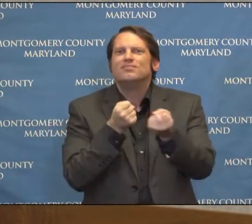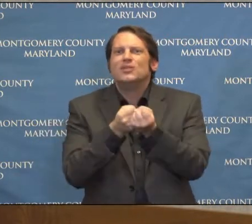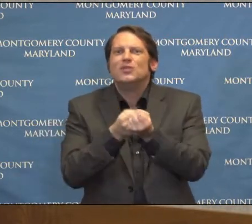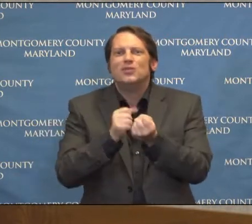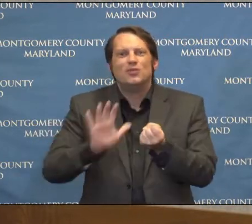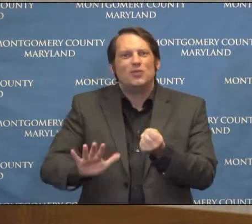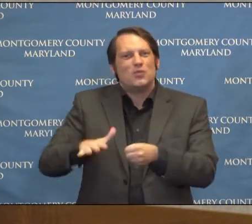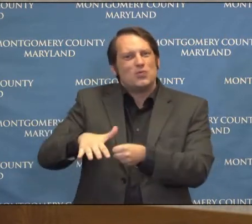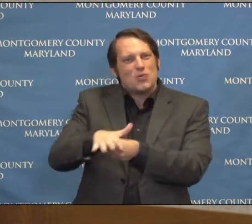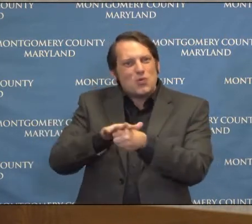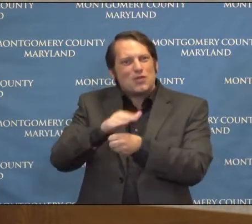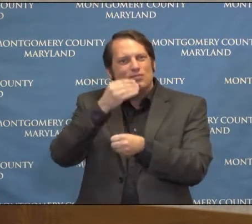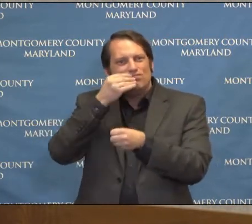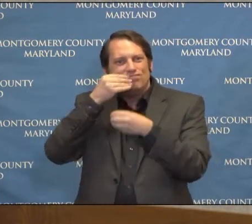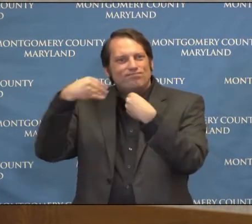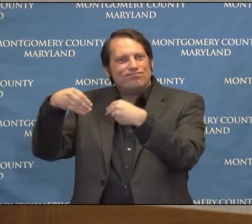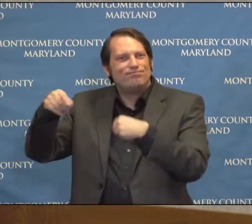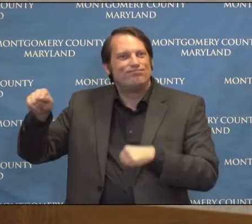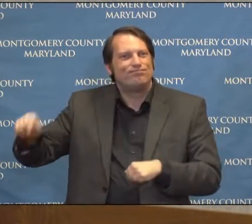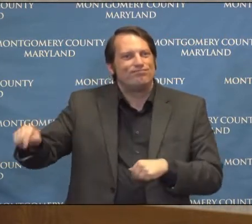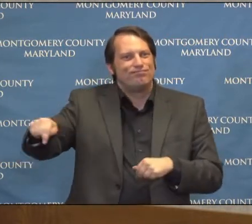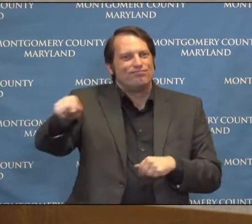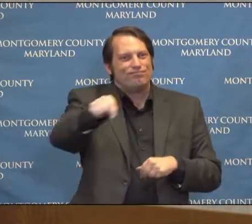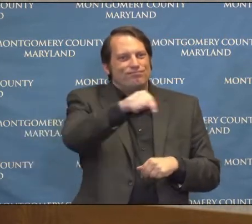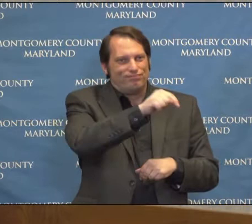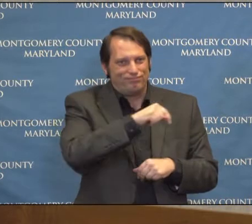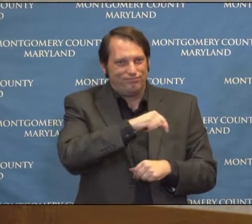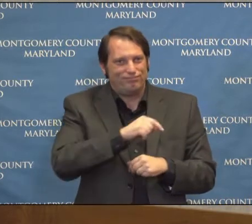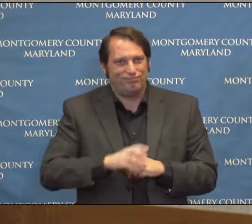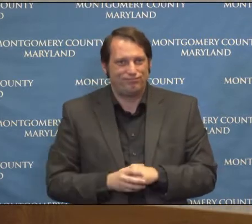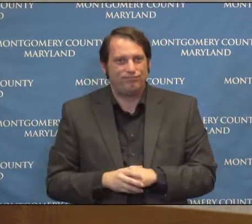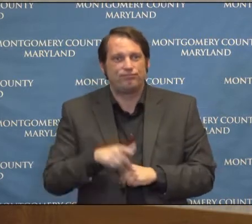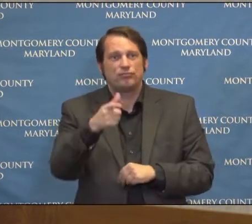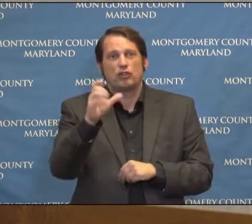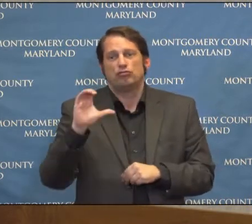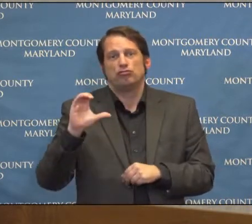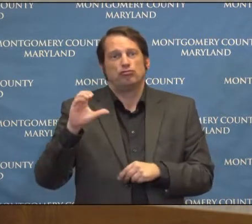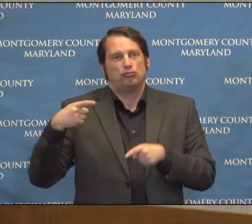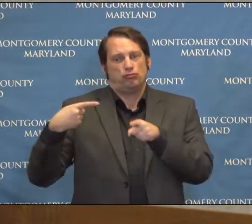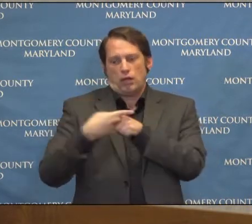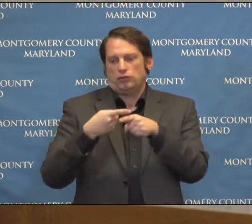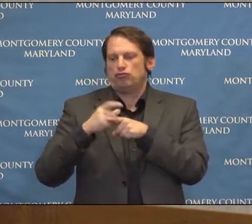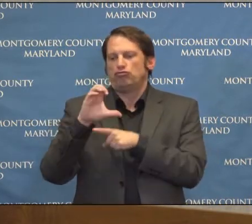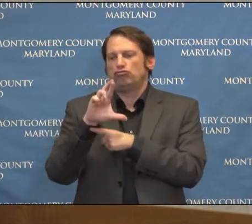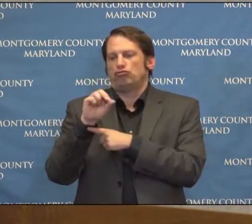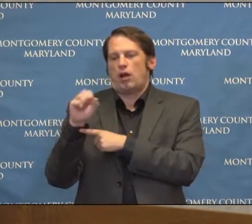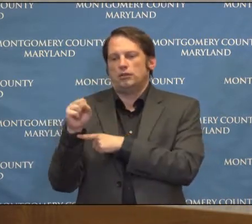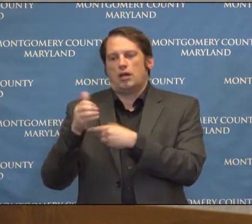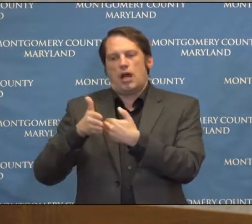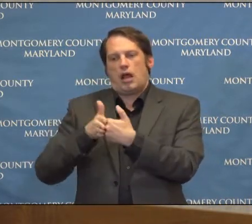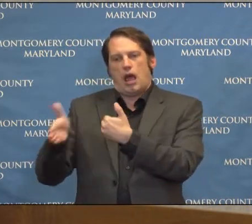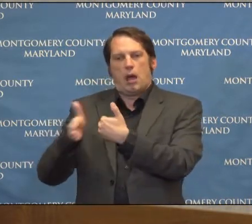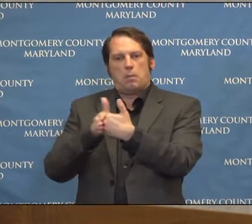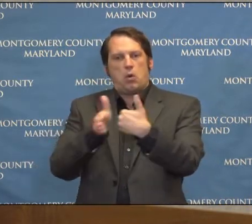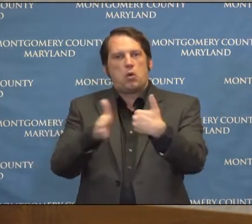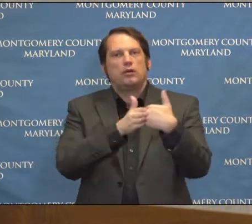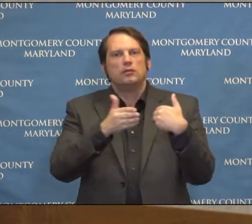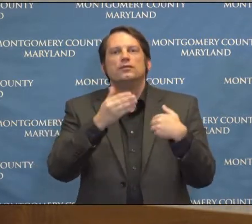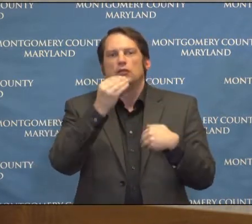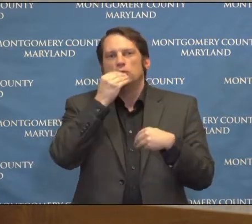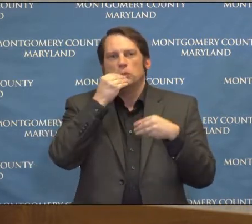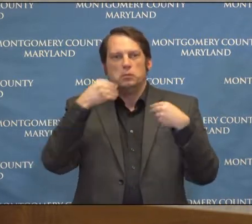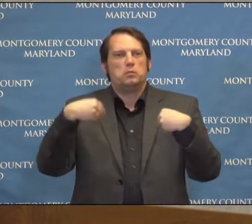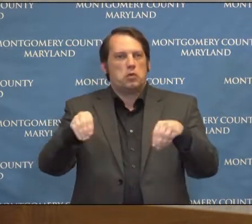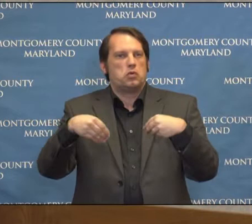Network is doubling the value of SNAP for market purchases through the end of May. So those are also good places where you can use benefits